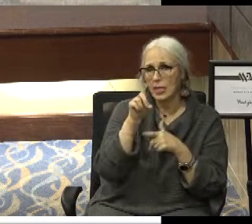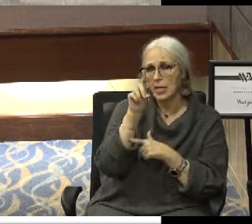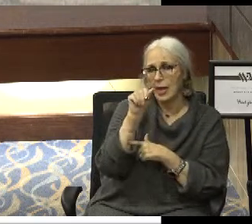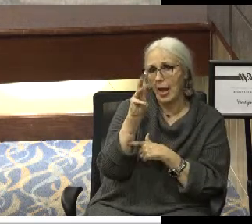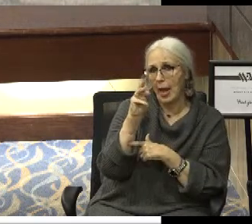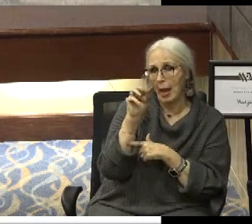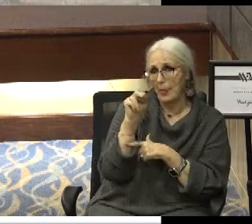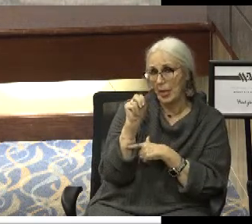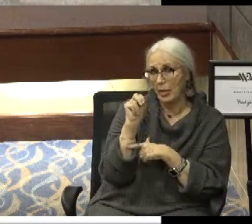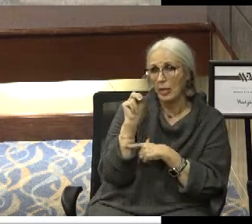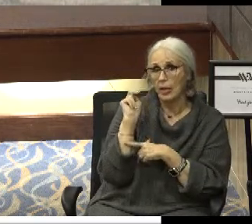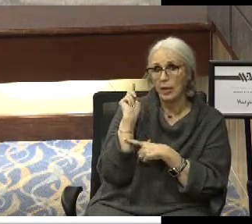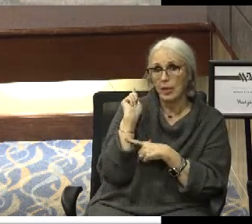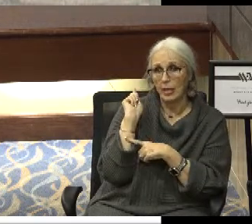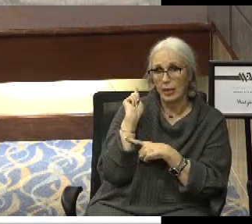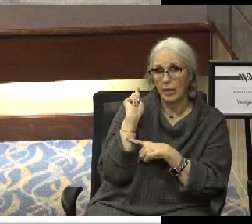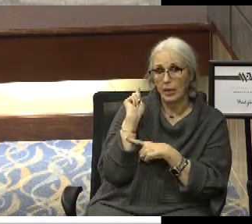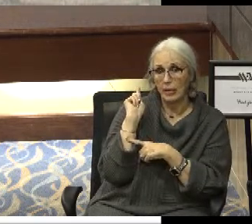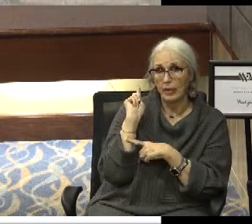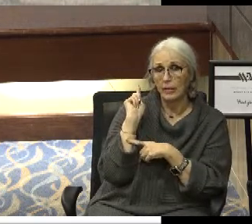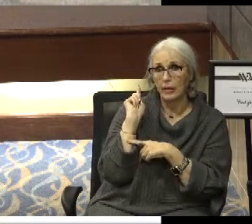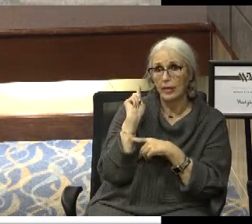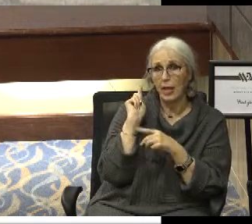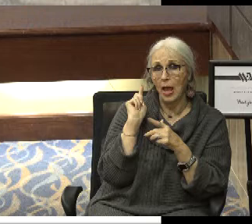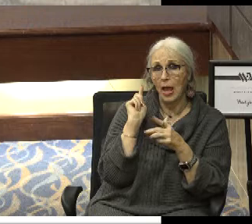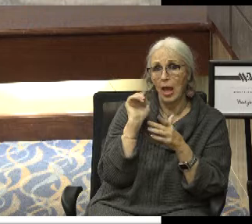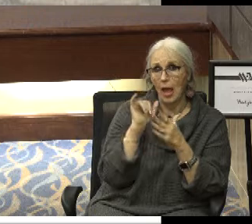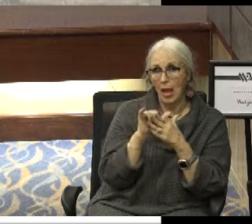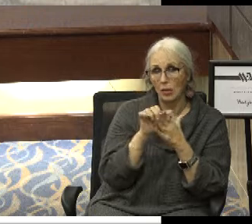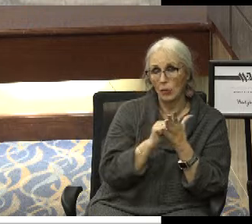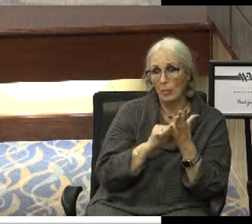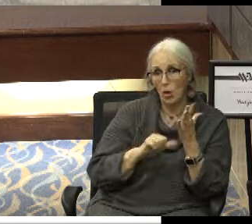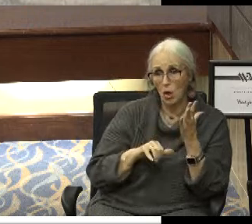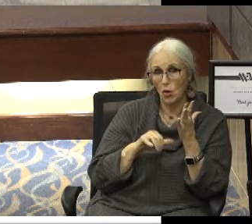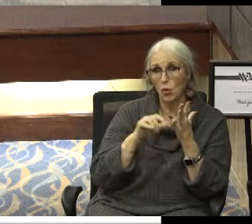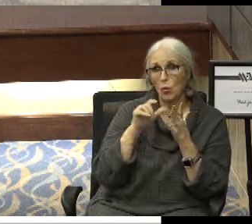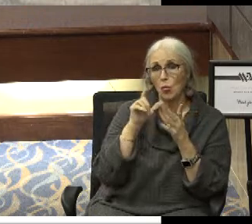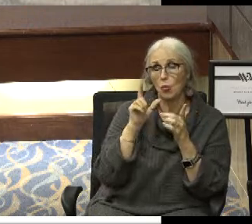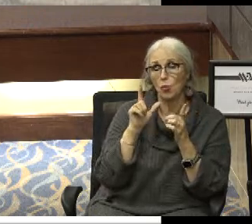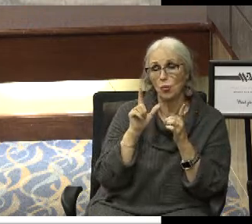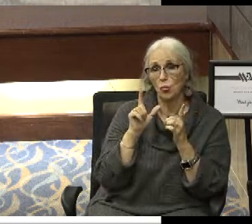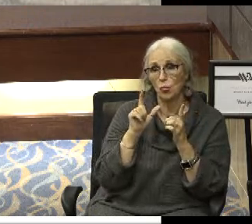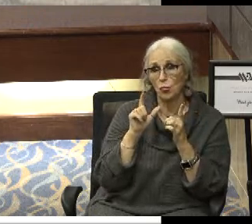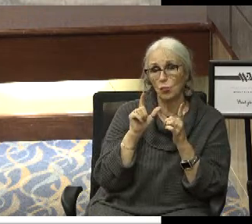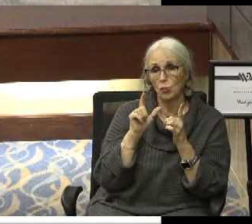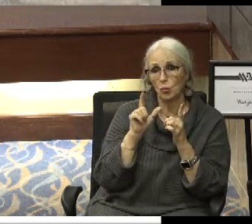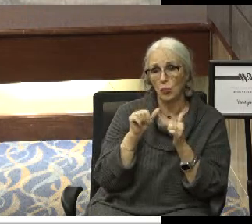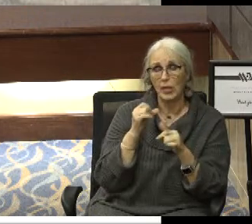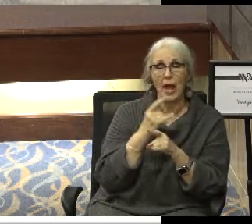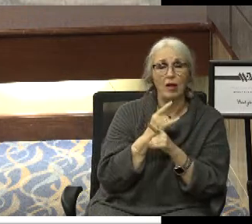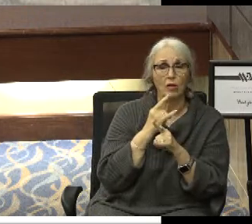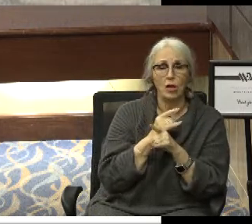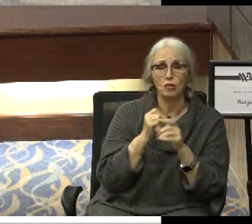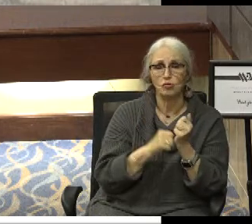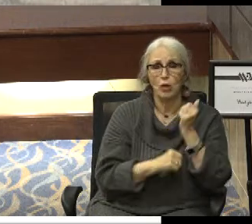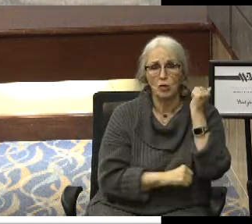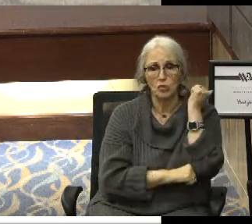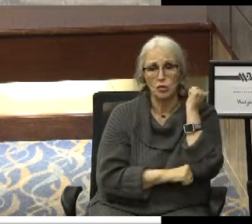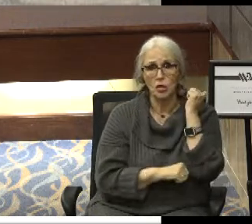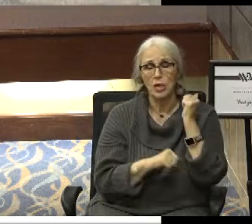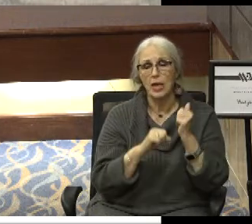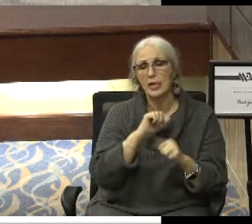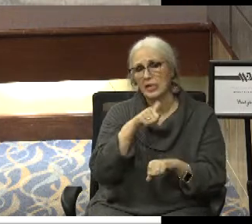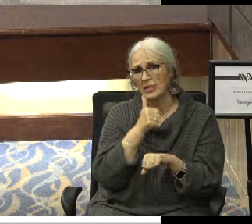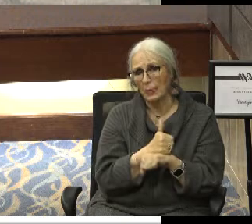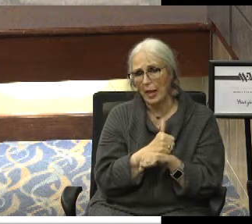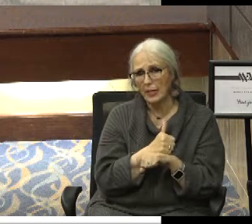earthen dam that was built out in the river. That will be removed once the outfall structure is complete and in place. So